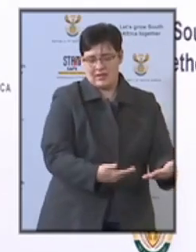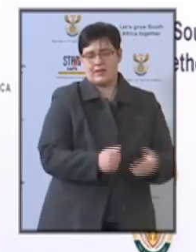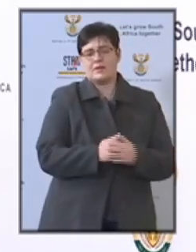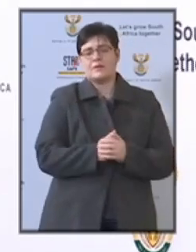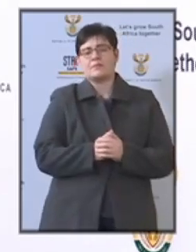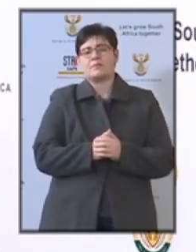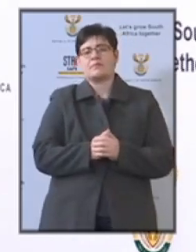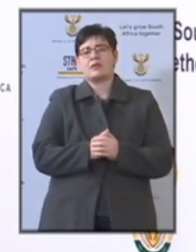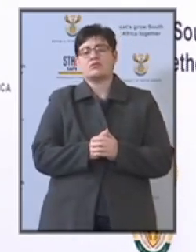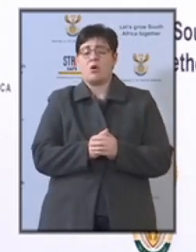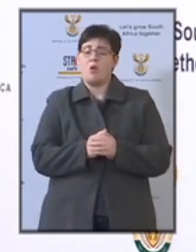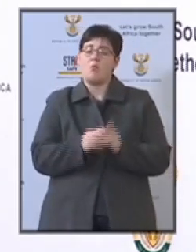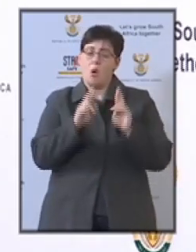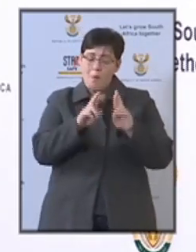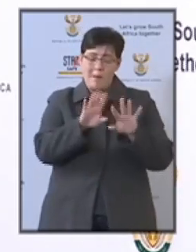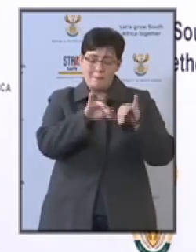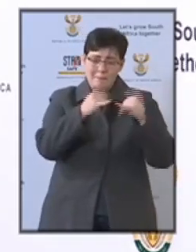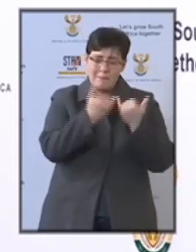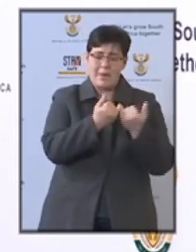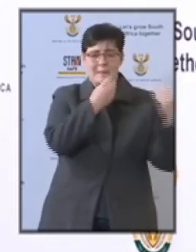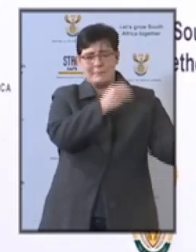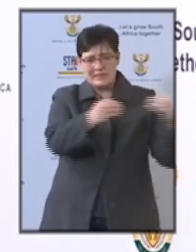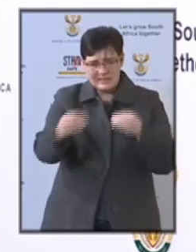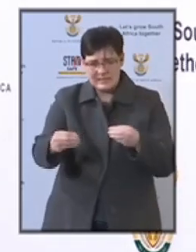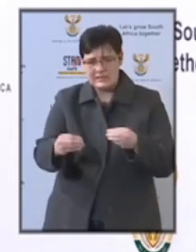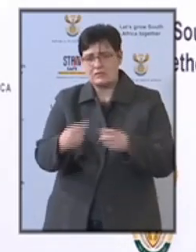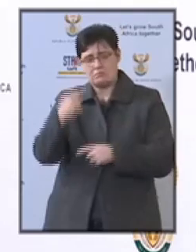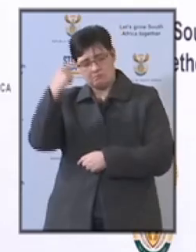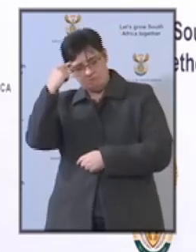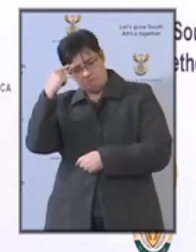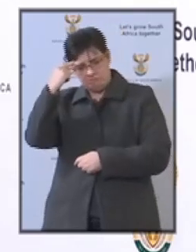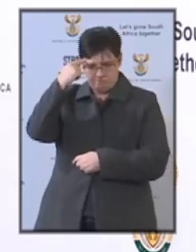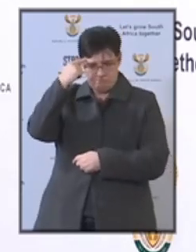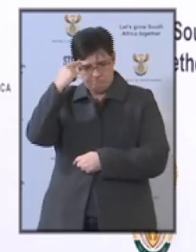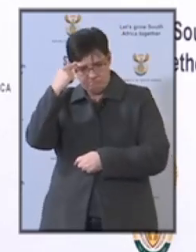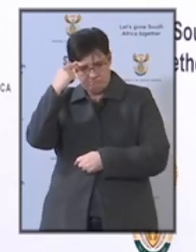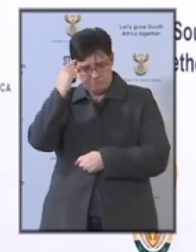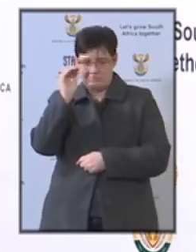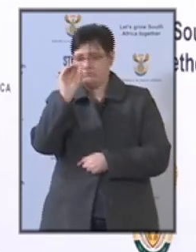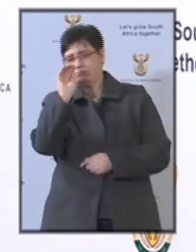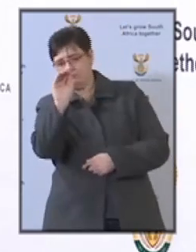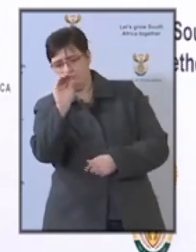the establishments, the businesses, actually consider